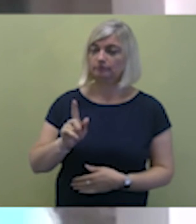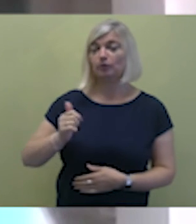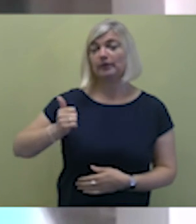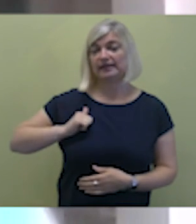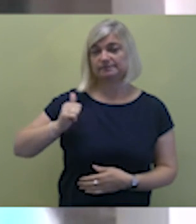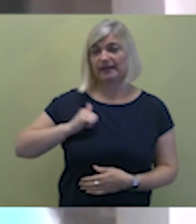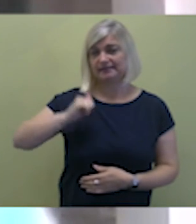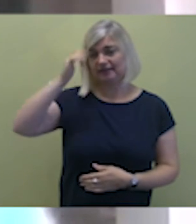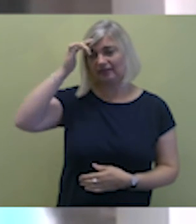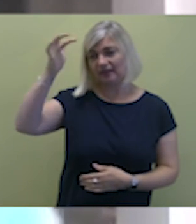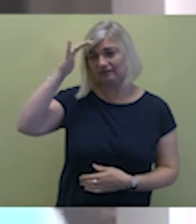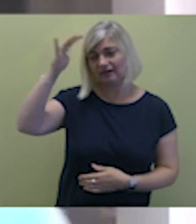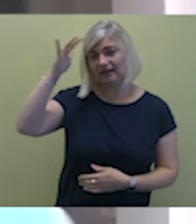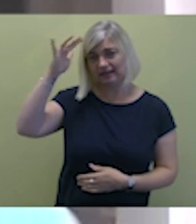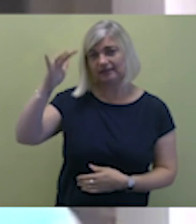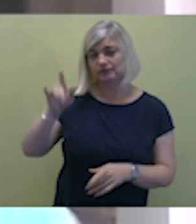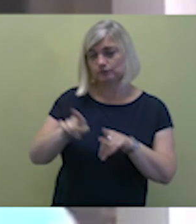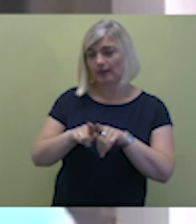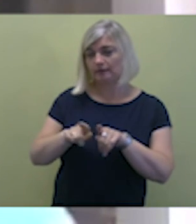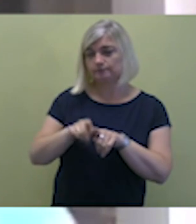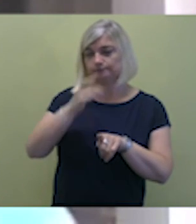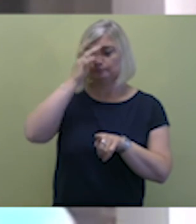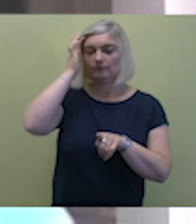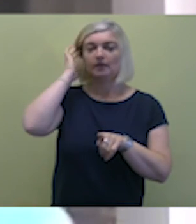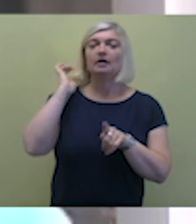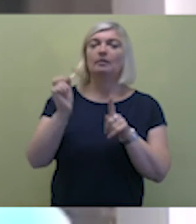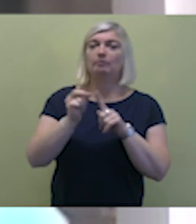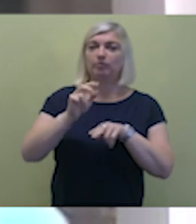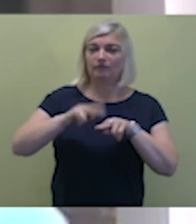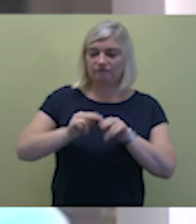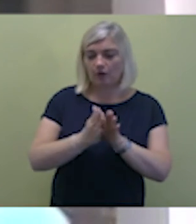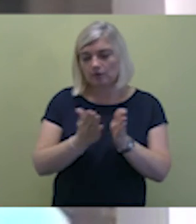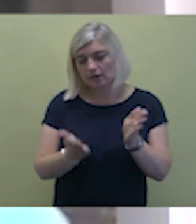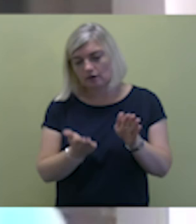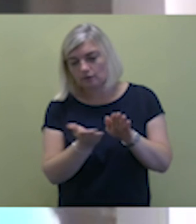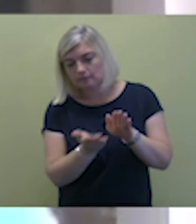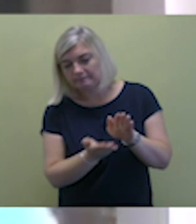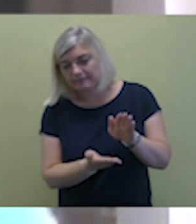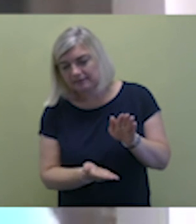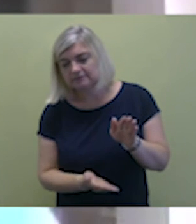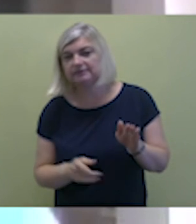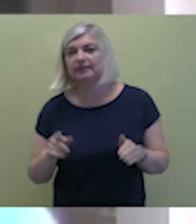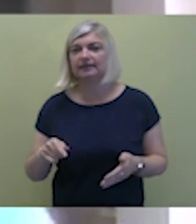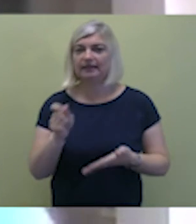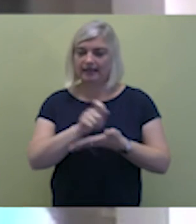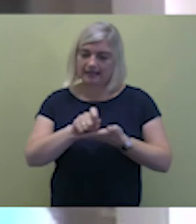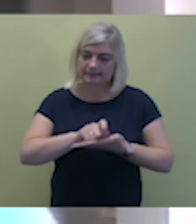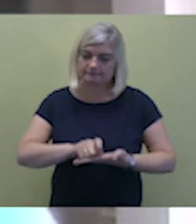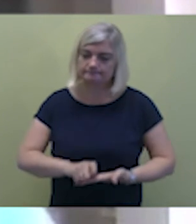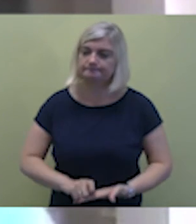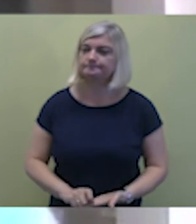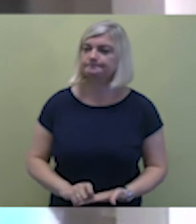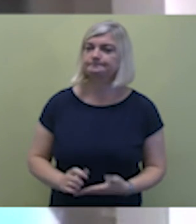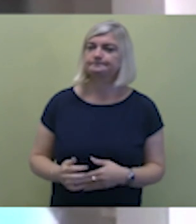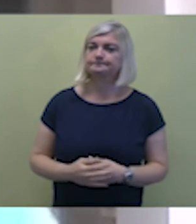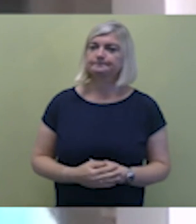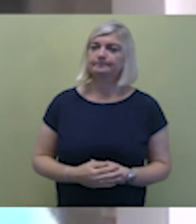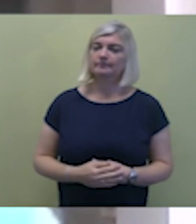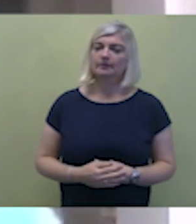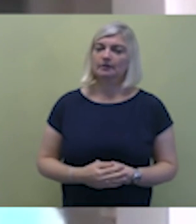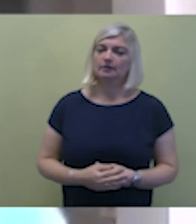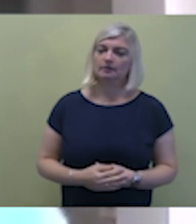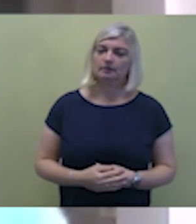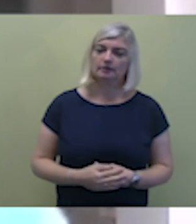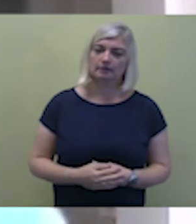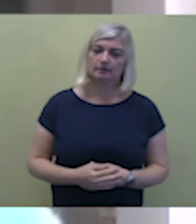expect theoretical work to be done at the same time. Portfolio building and essay writing support the practical sessions that we